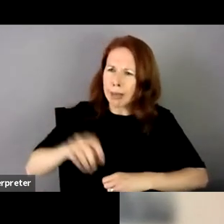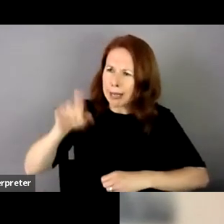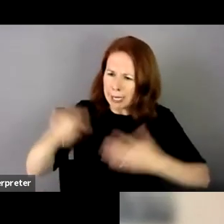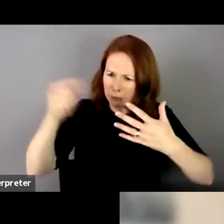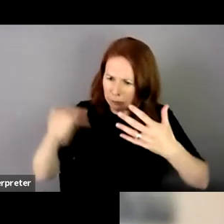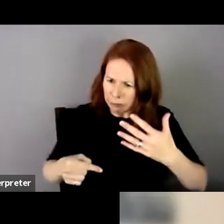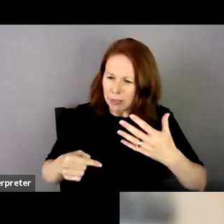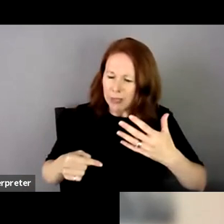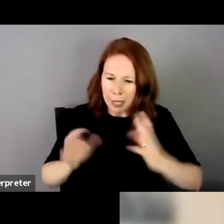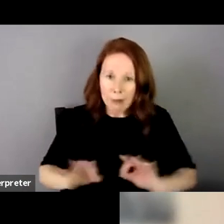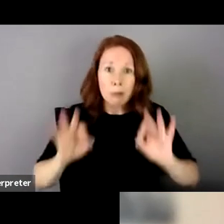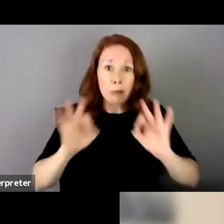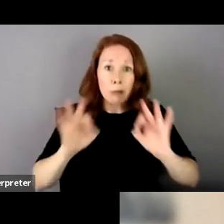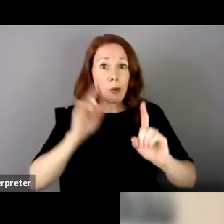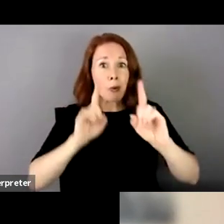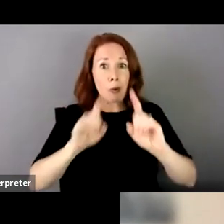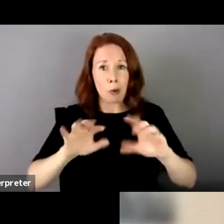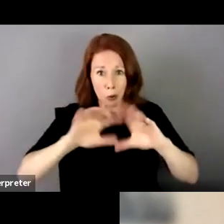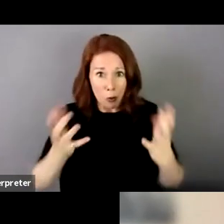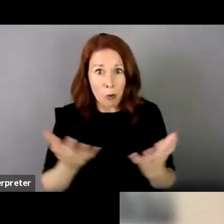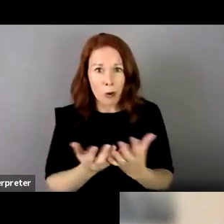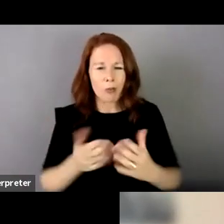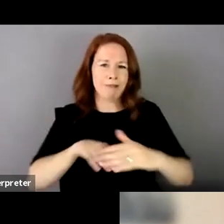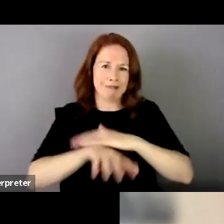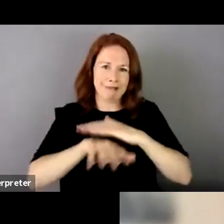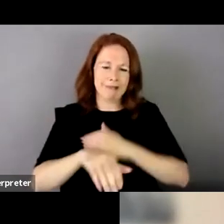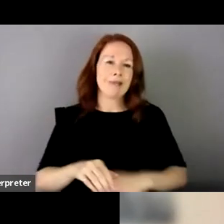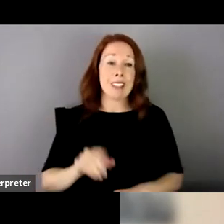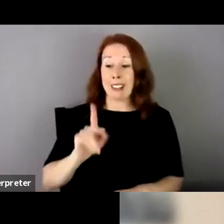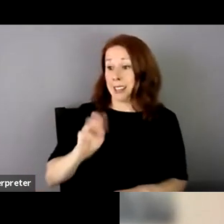make the world accessible. Yes, please.